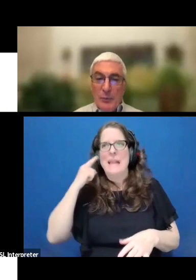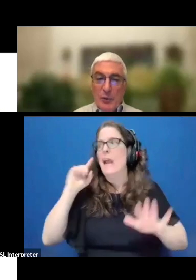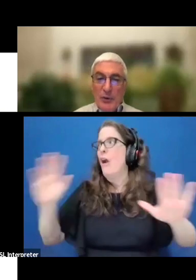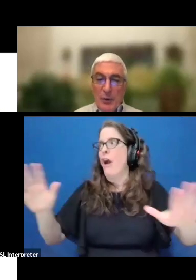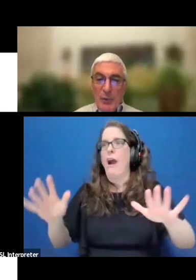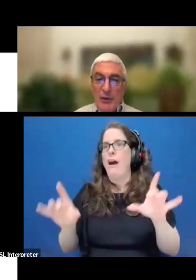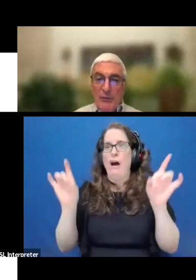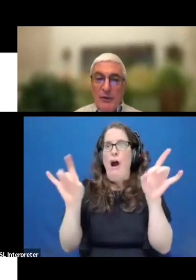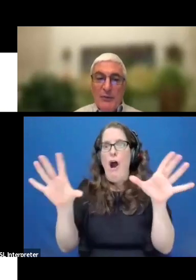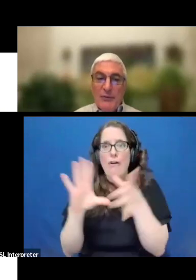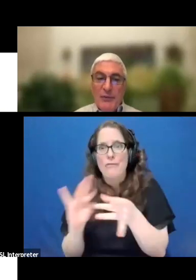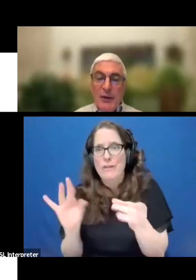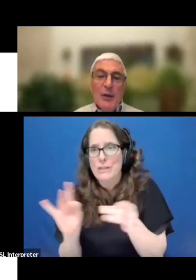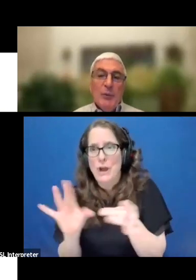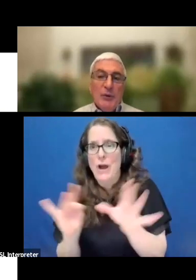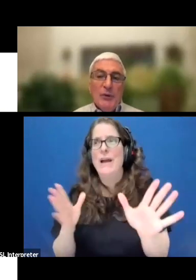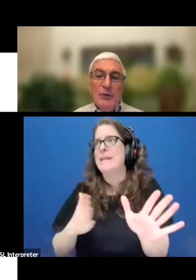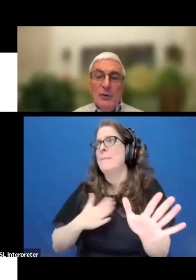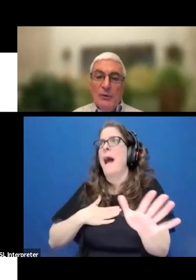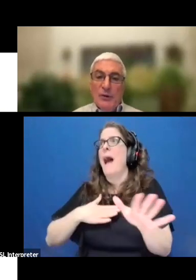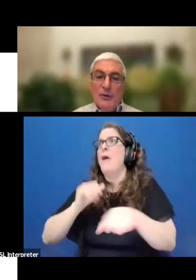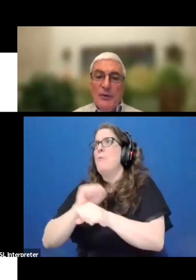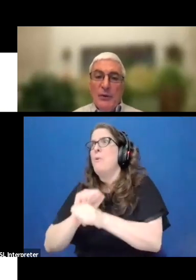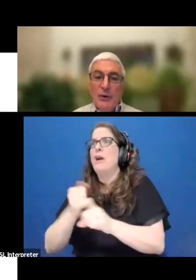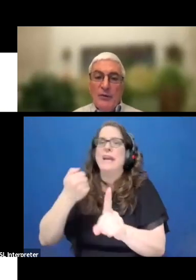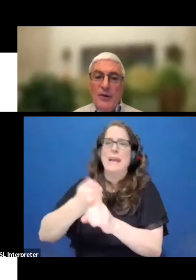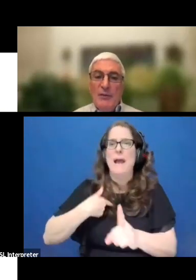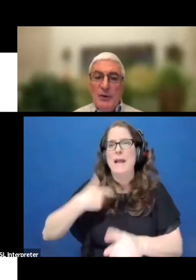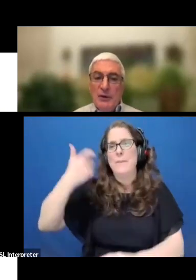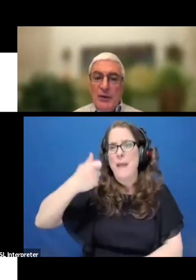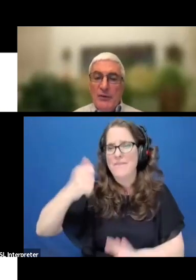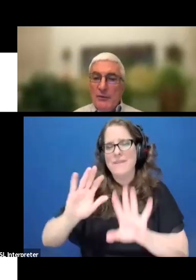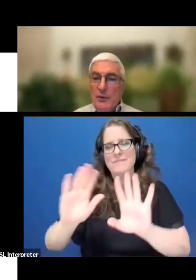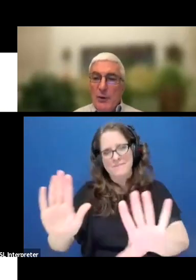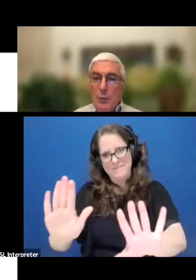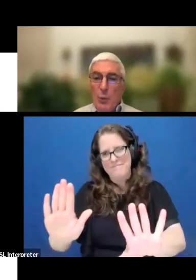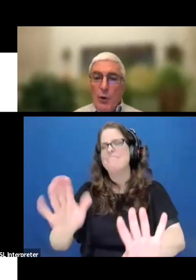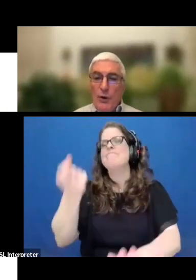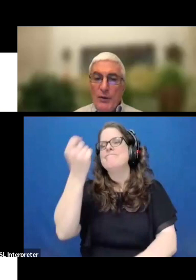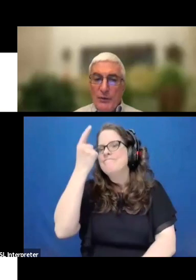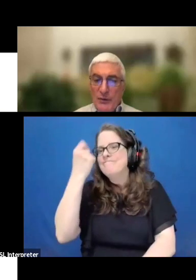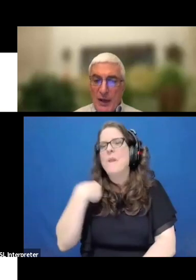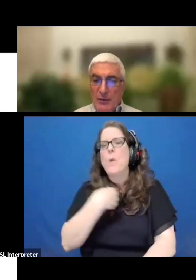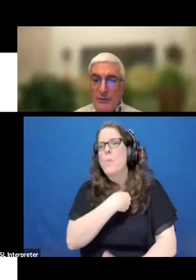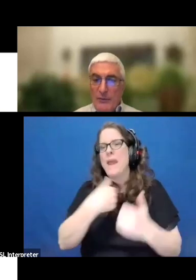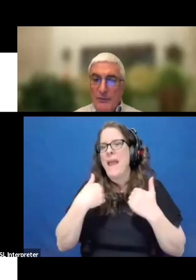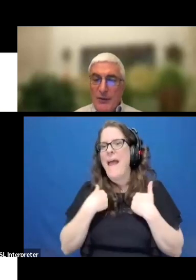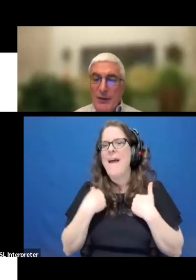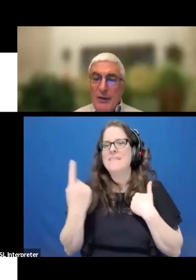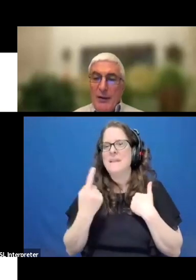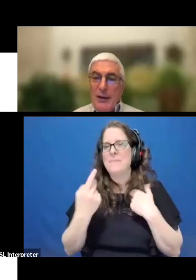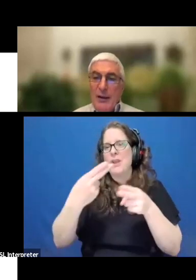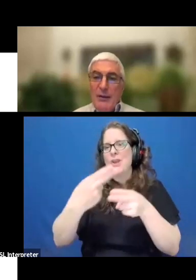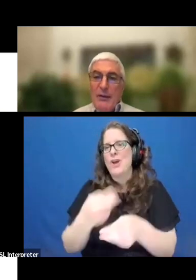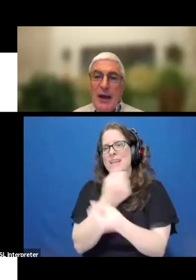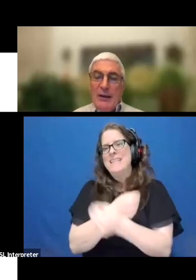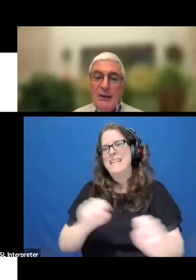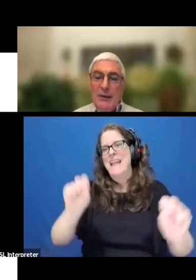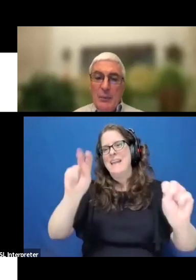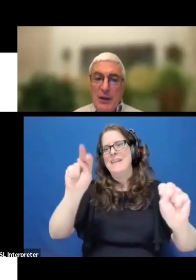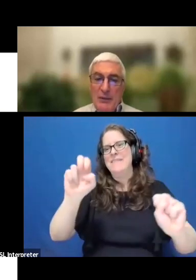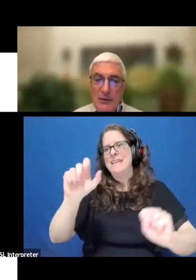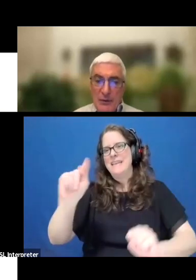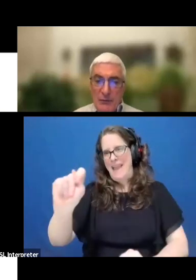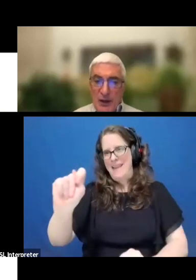on disability benefits. But the good news is there are safety nets called work incentives